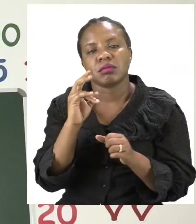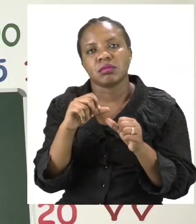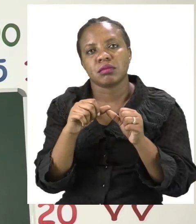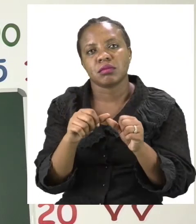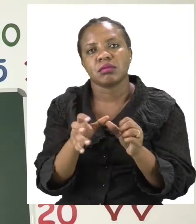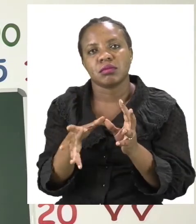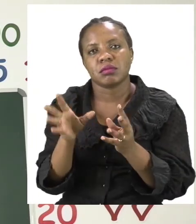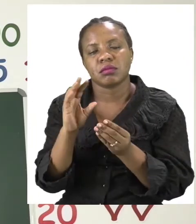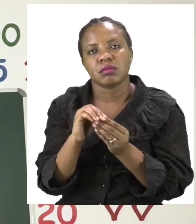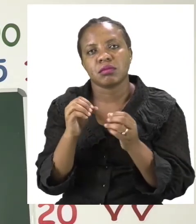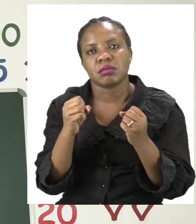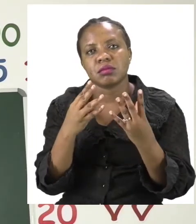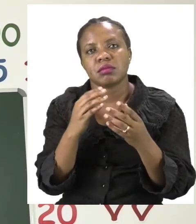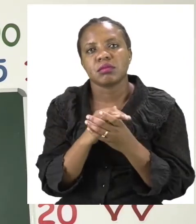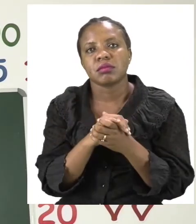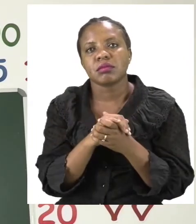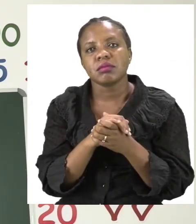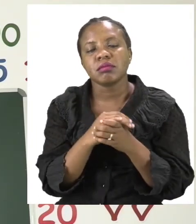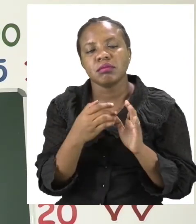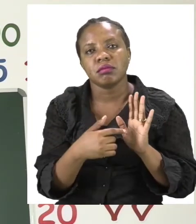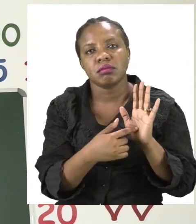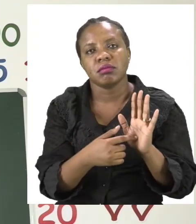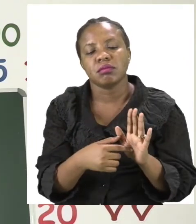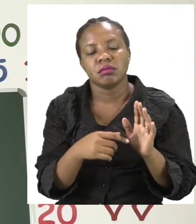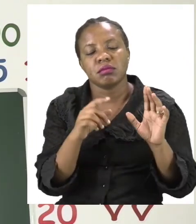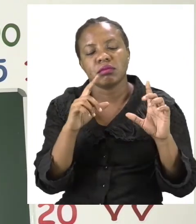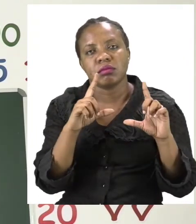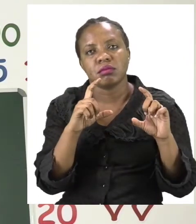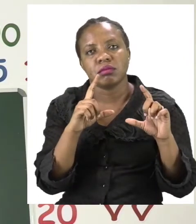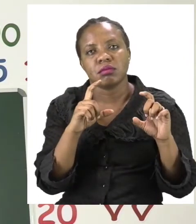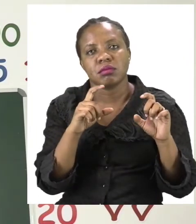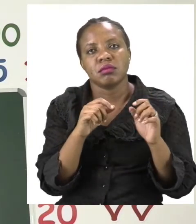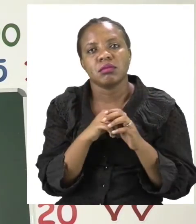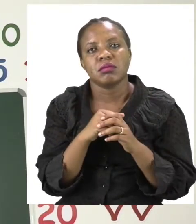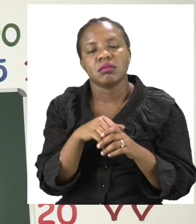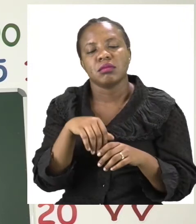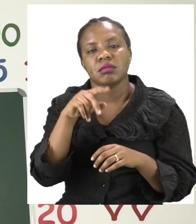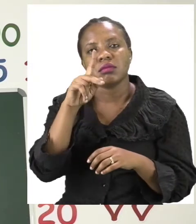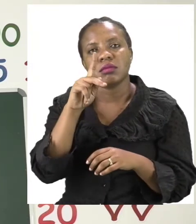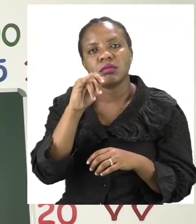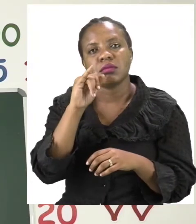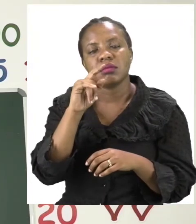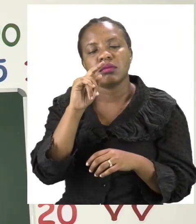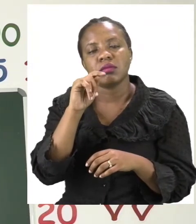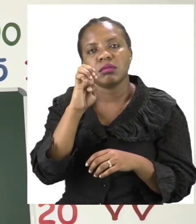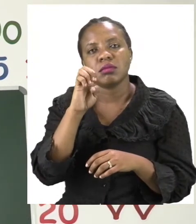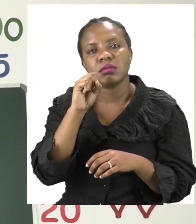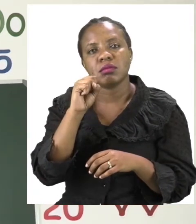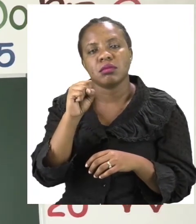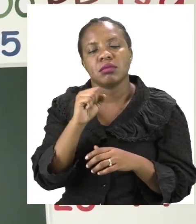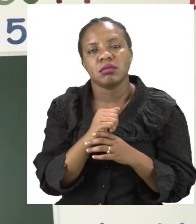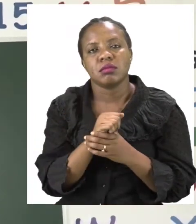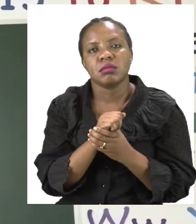to solve it. Now this is a kite. And when someone is flying a kite, that means they have it in their hands